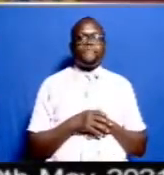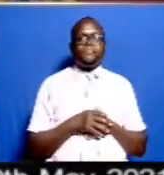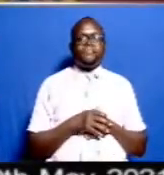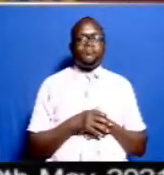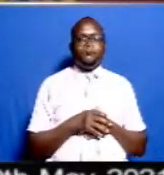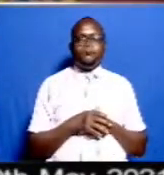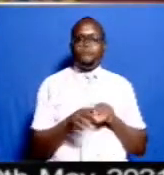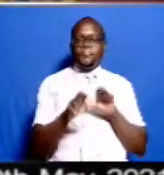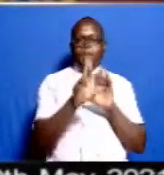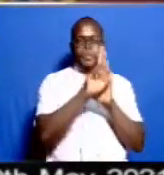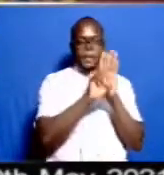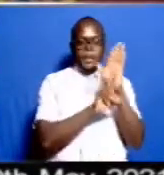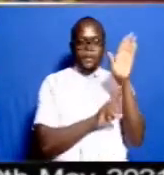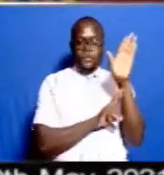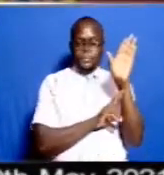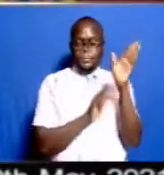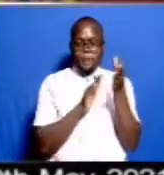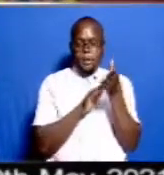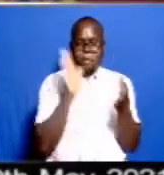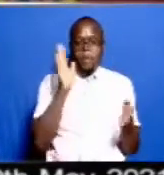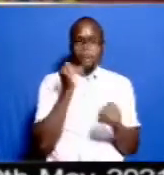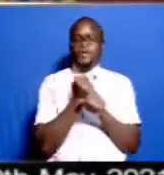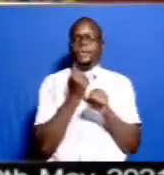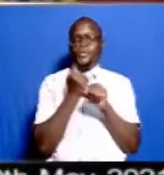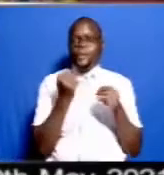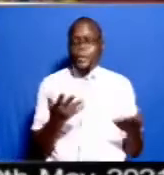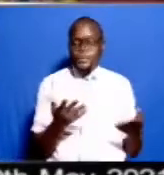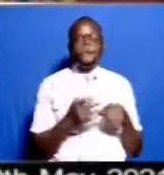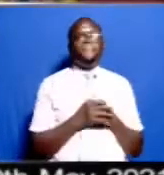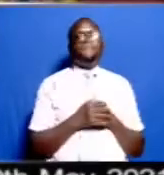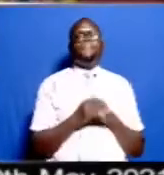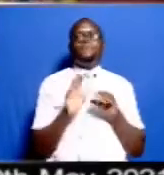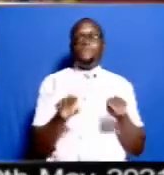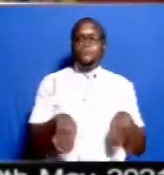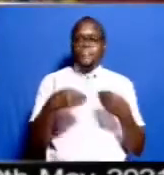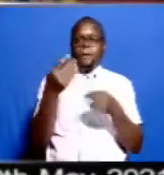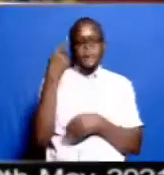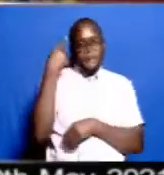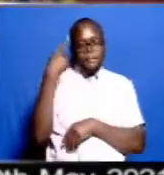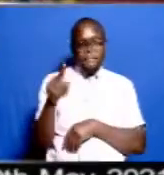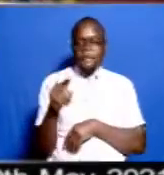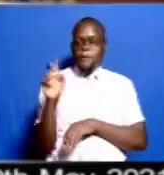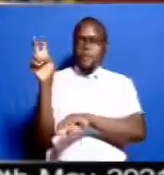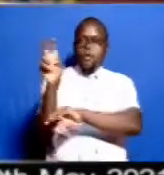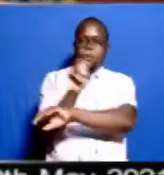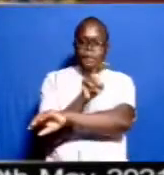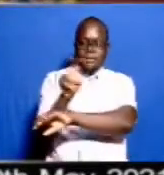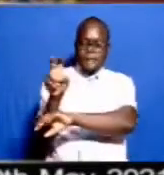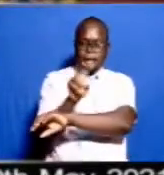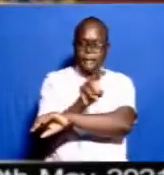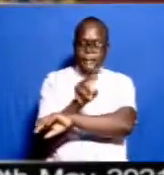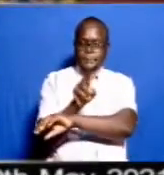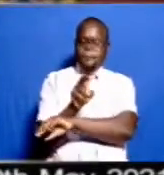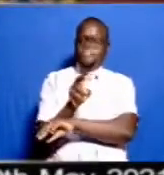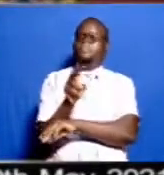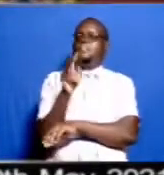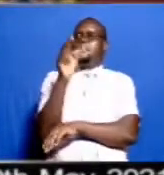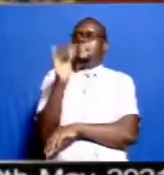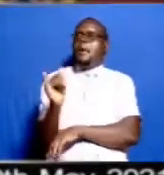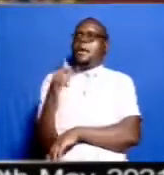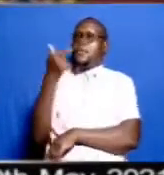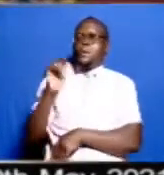The regulations, Madam Speaker, further provide for an oversight by Parliament